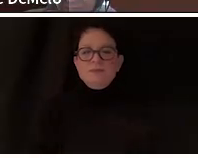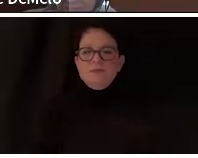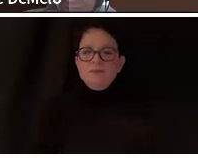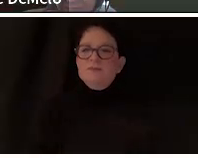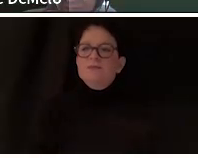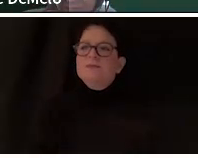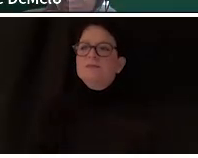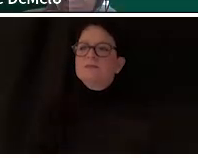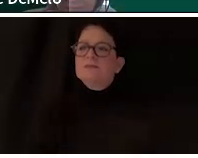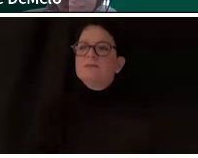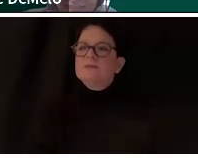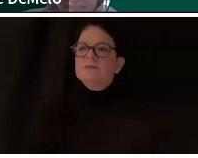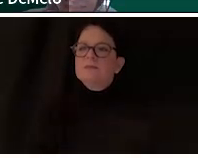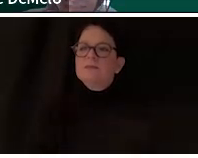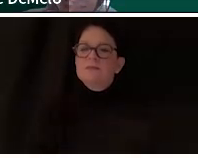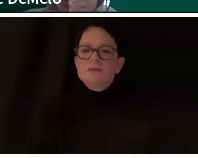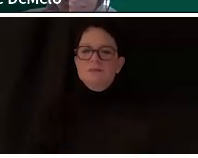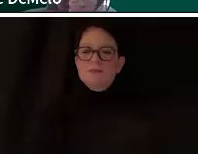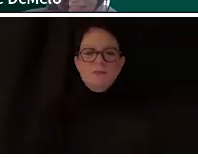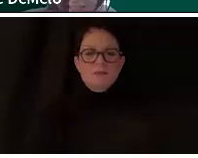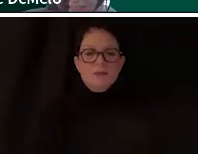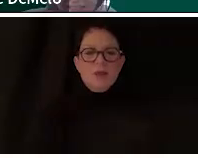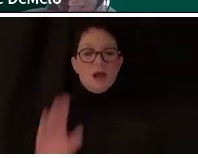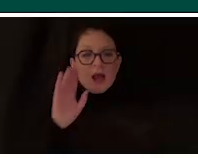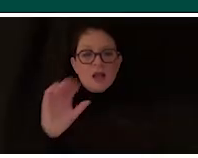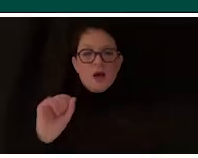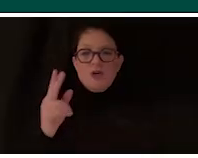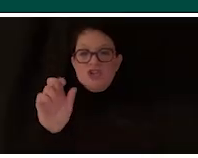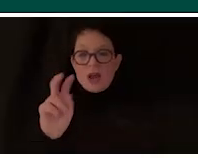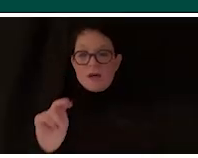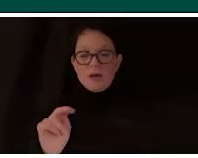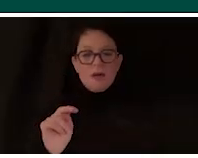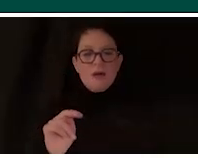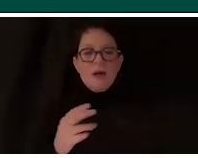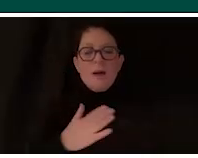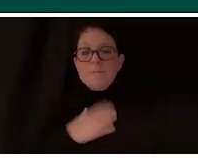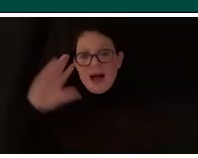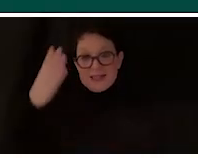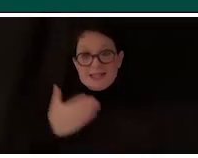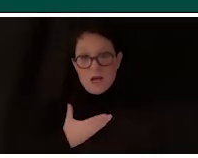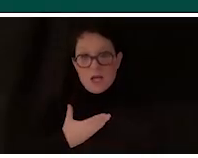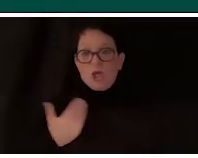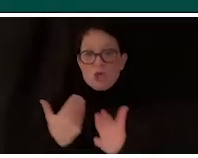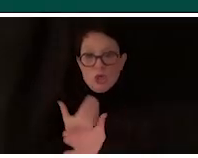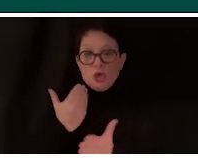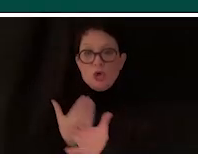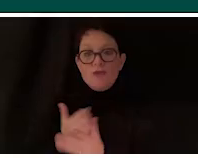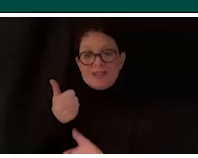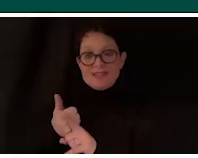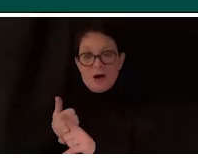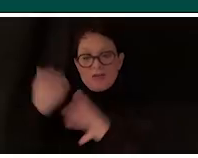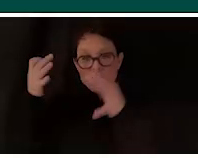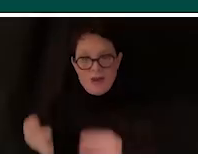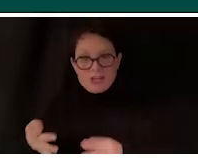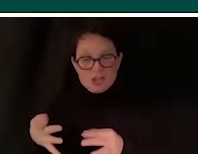Oh, Sharon's what do you got? Hi, everyone. So my son is new to self-direction. He just